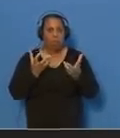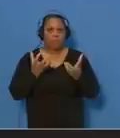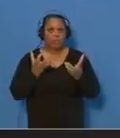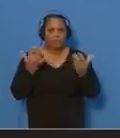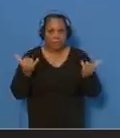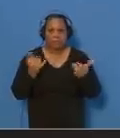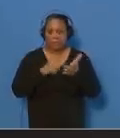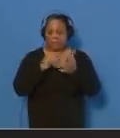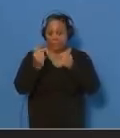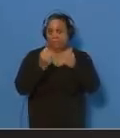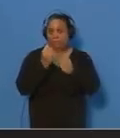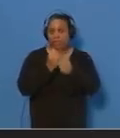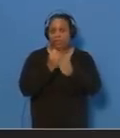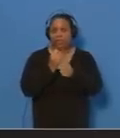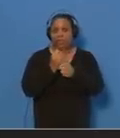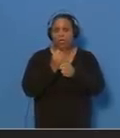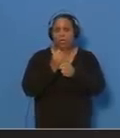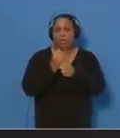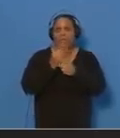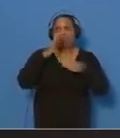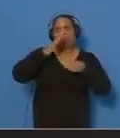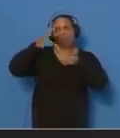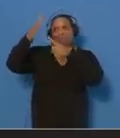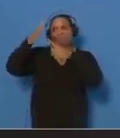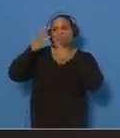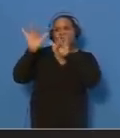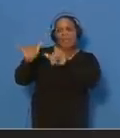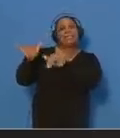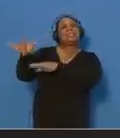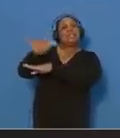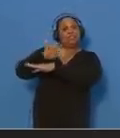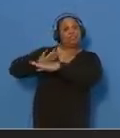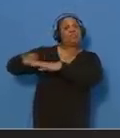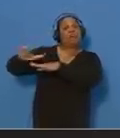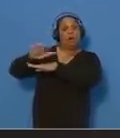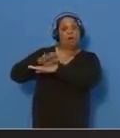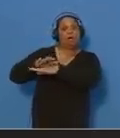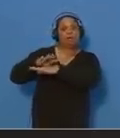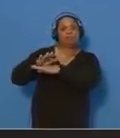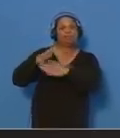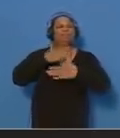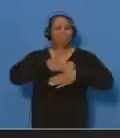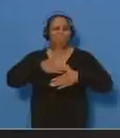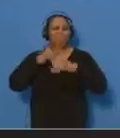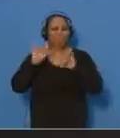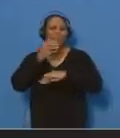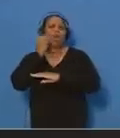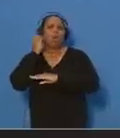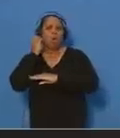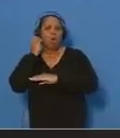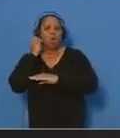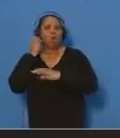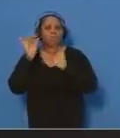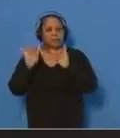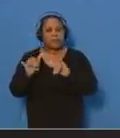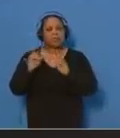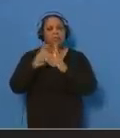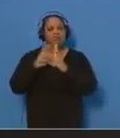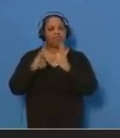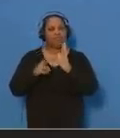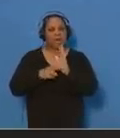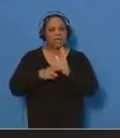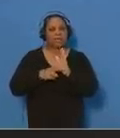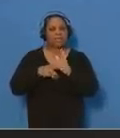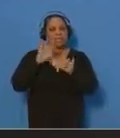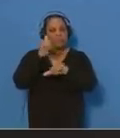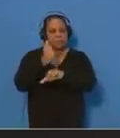year. Fly your kite in your own yard and enjoy the day at home, keeping with the regulations that govern our shelter